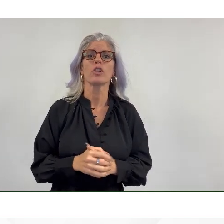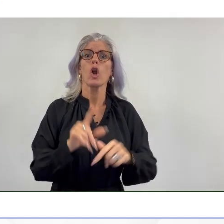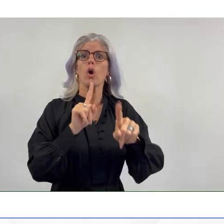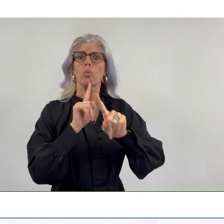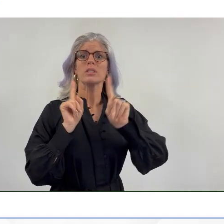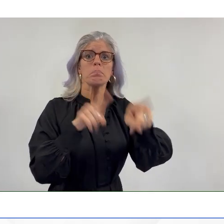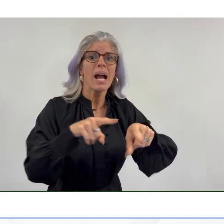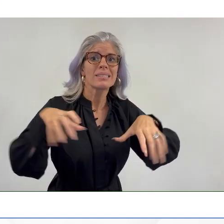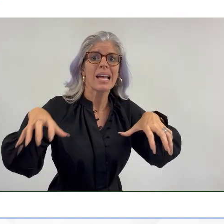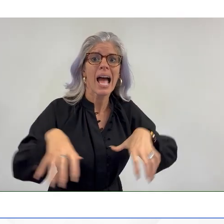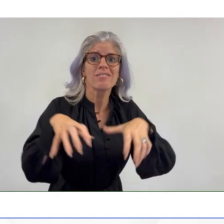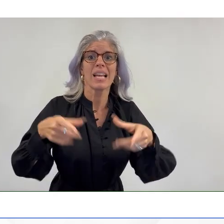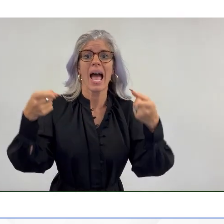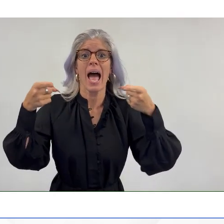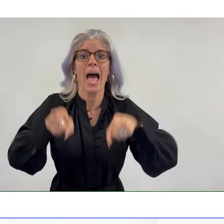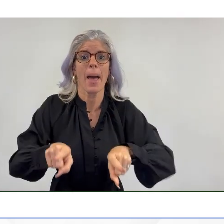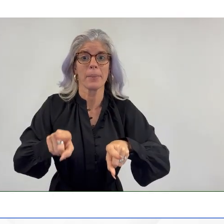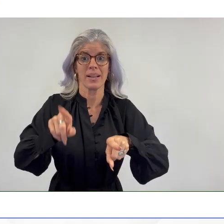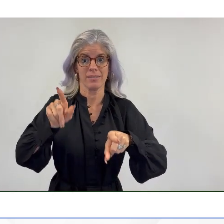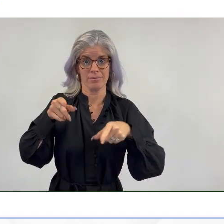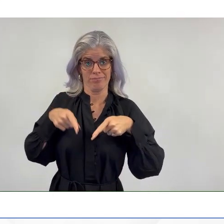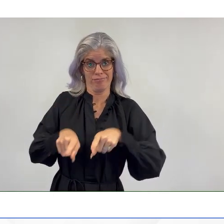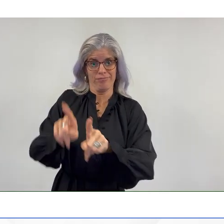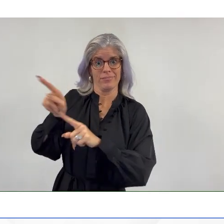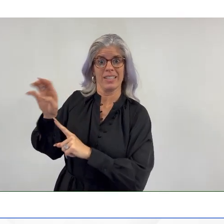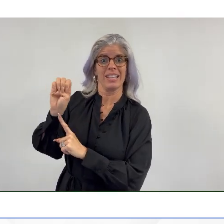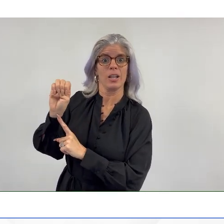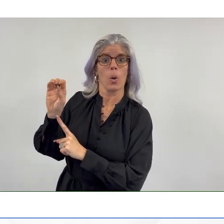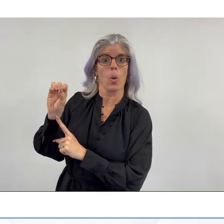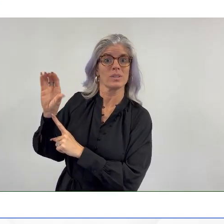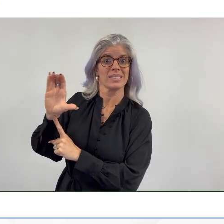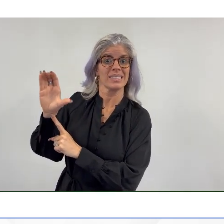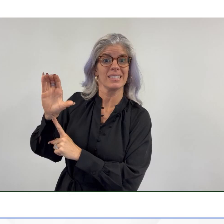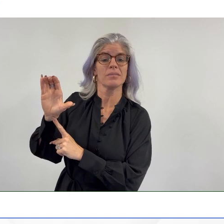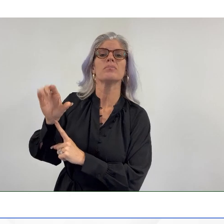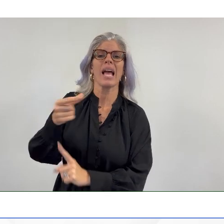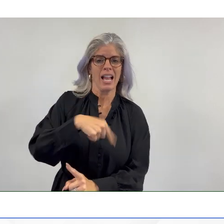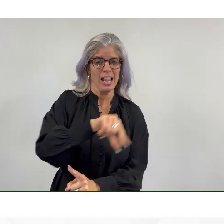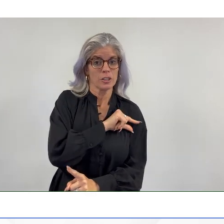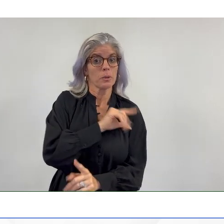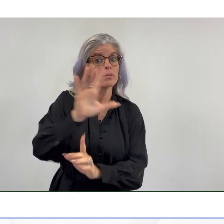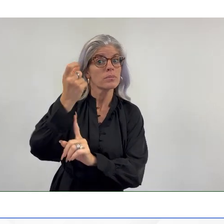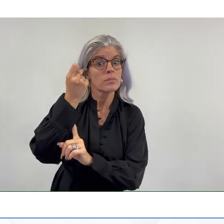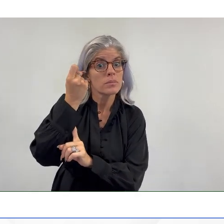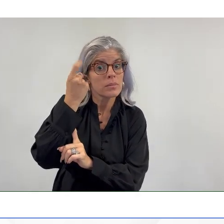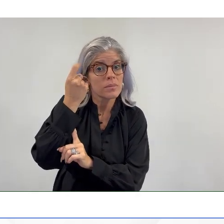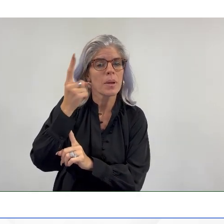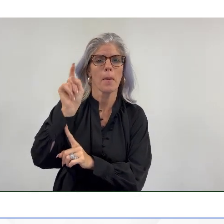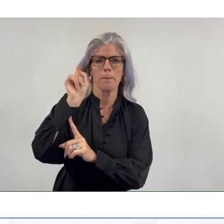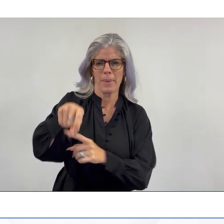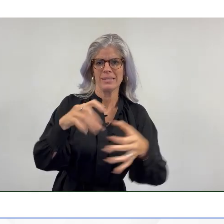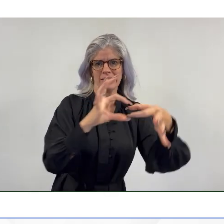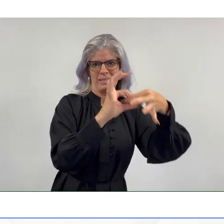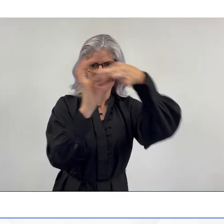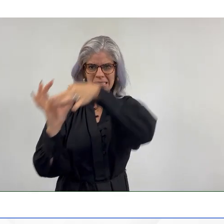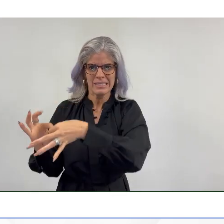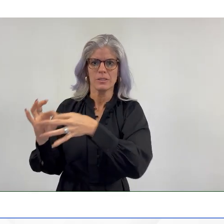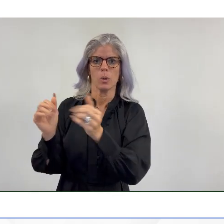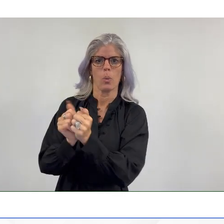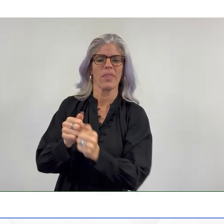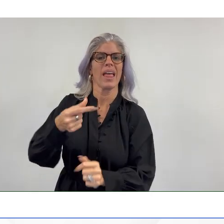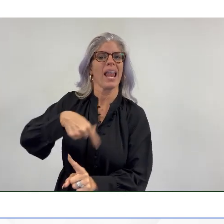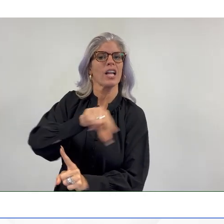the EOC are also eligible, including, but not limited to, increased utility costs, costs to lease a